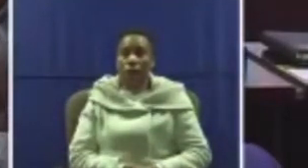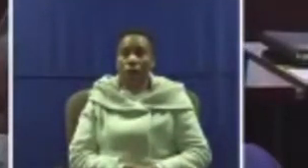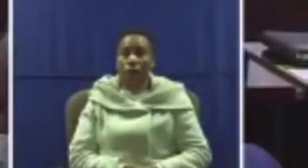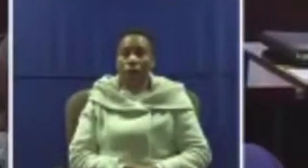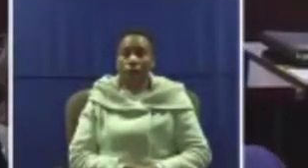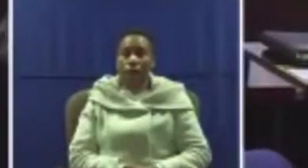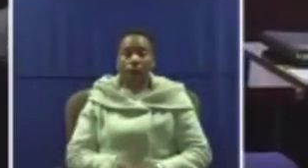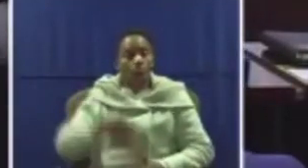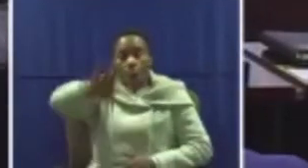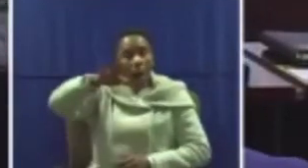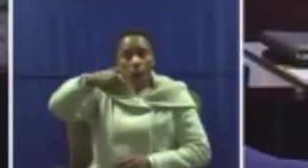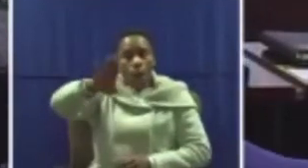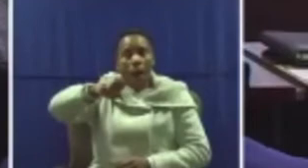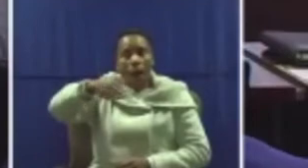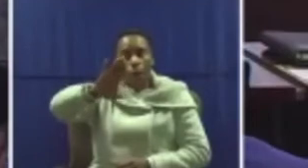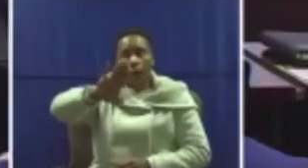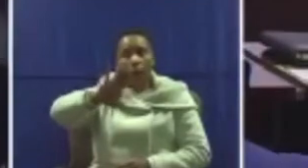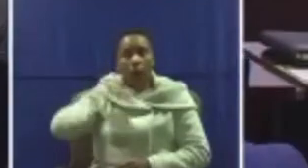Puma.